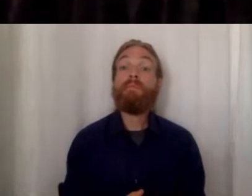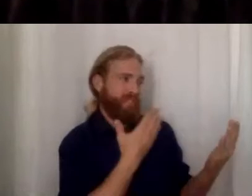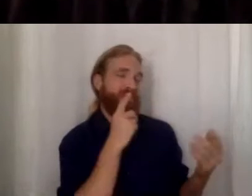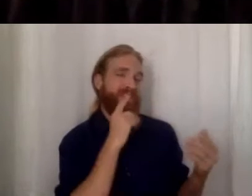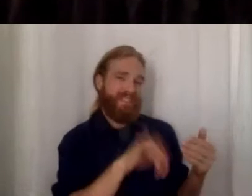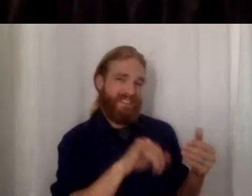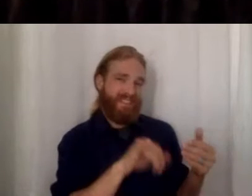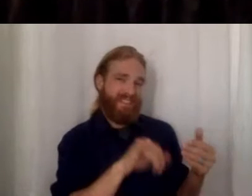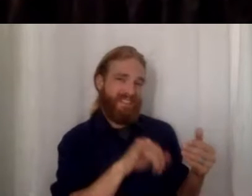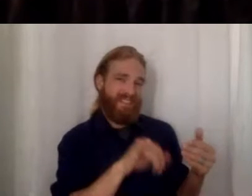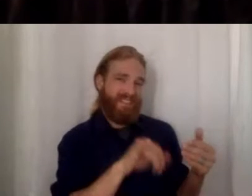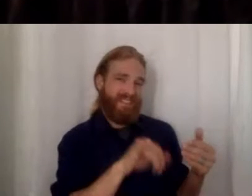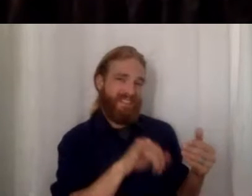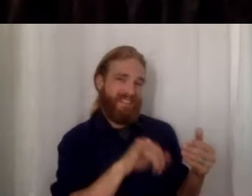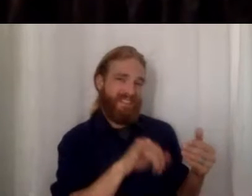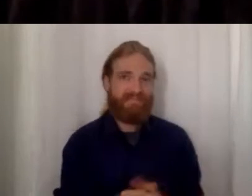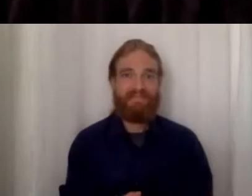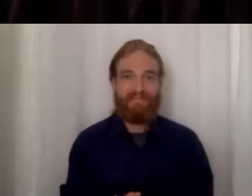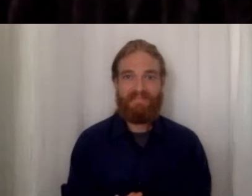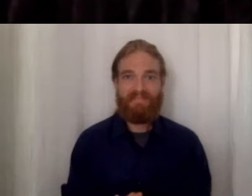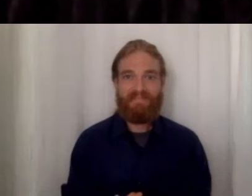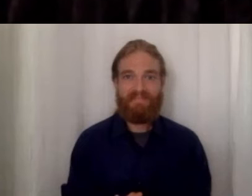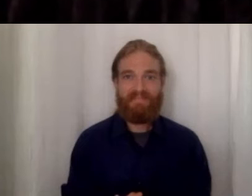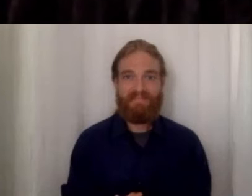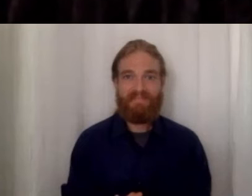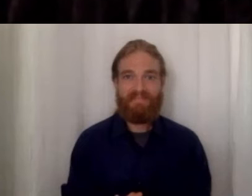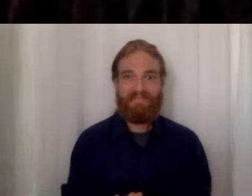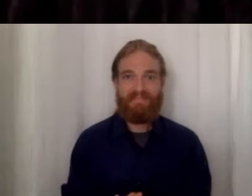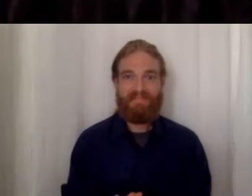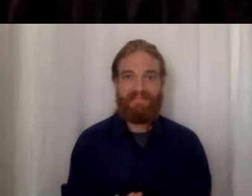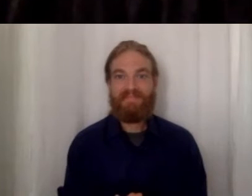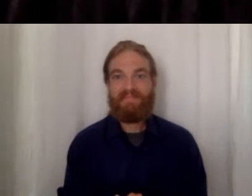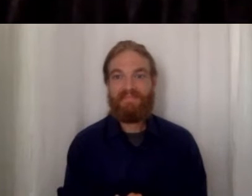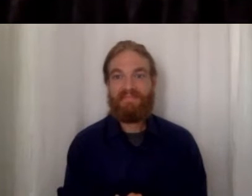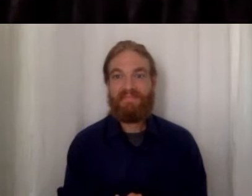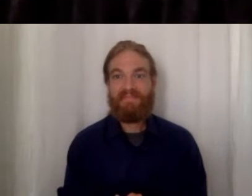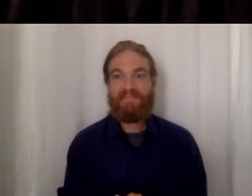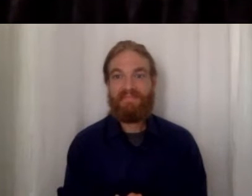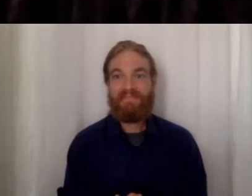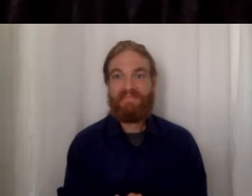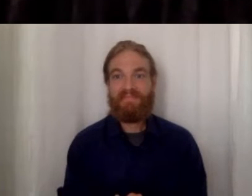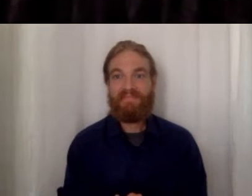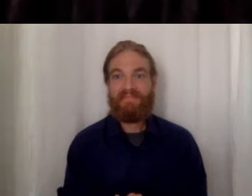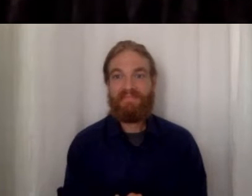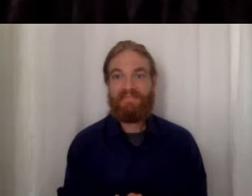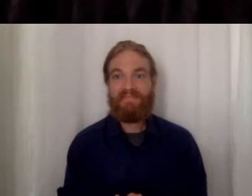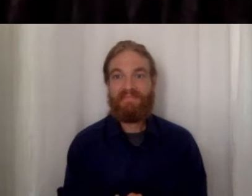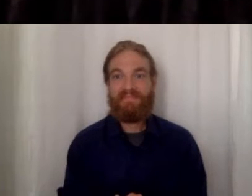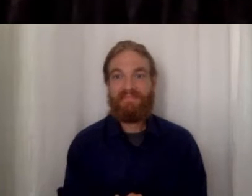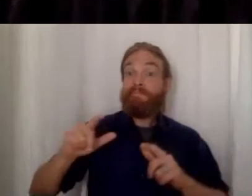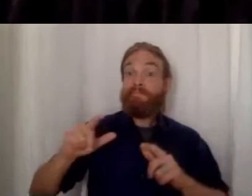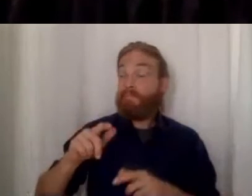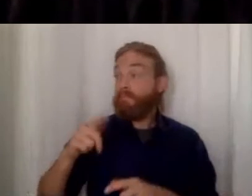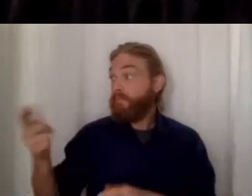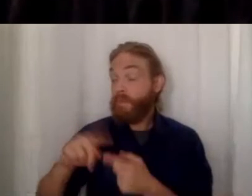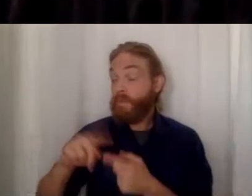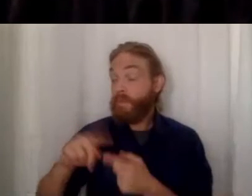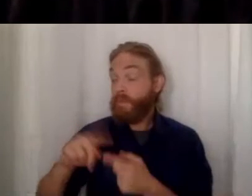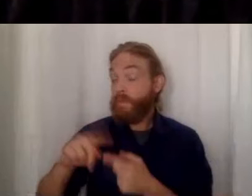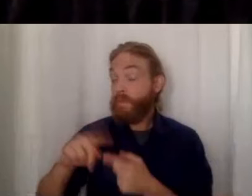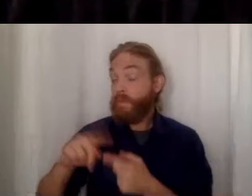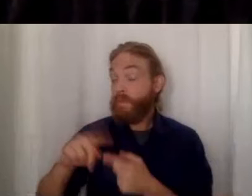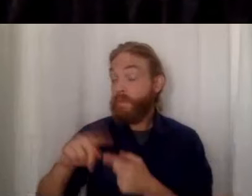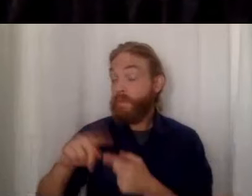Brenda, thank you. We'll move on to Lisa. I did want to let you all know that we're not focusing today, but we do have a